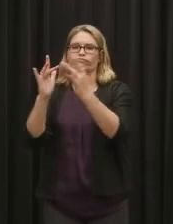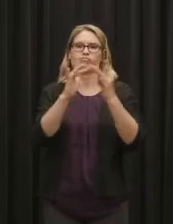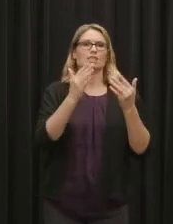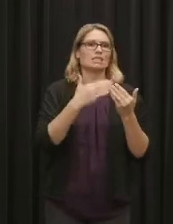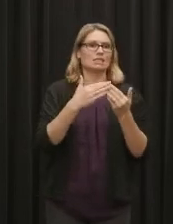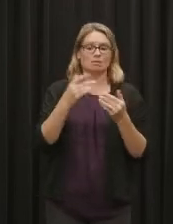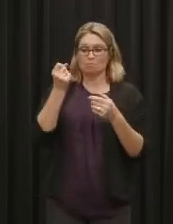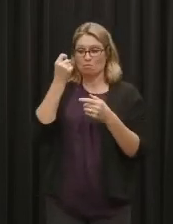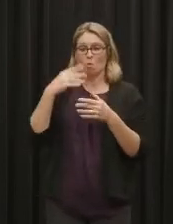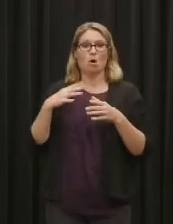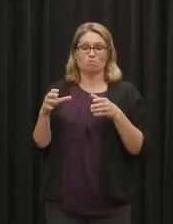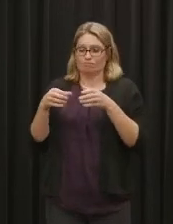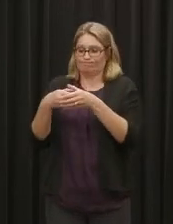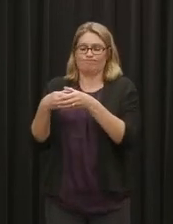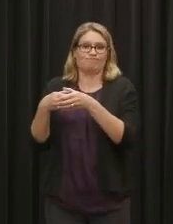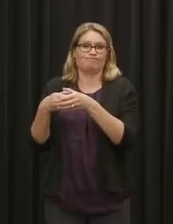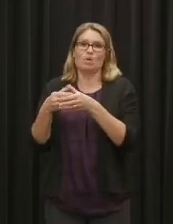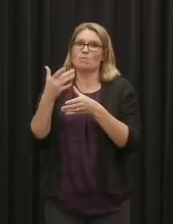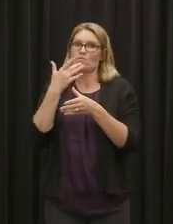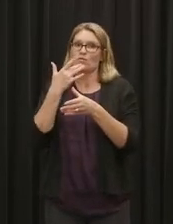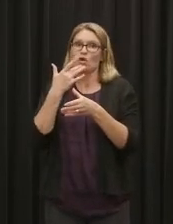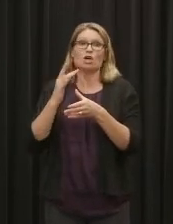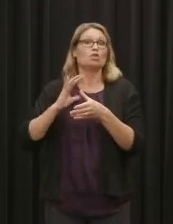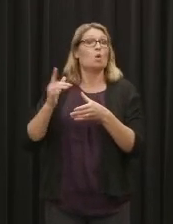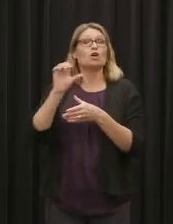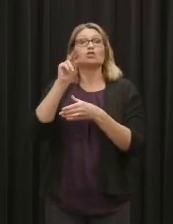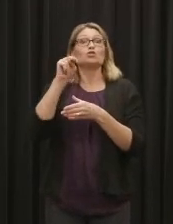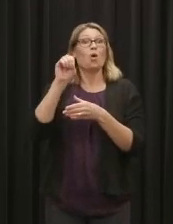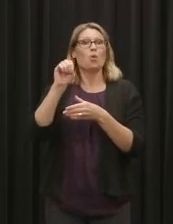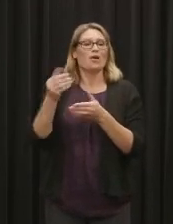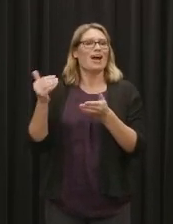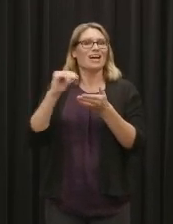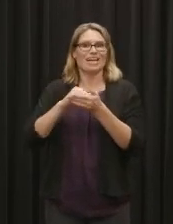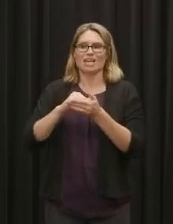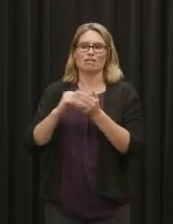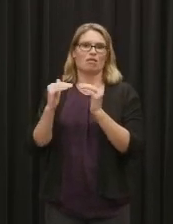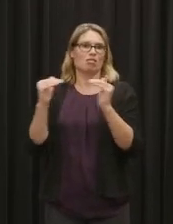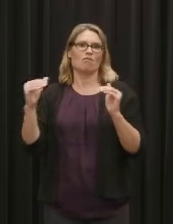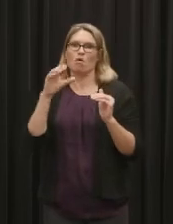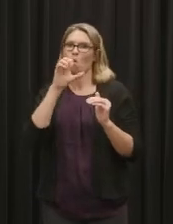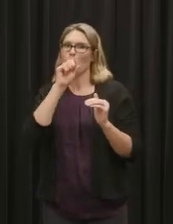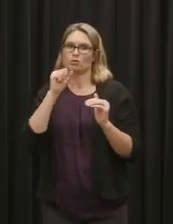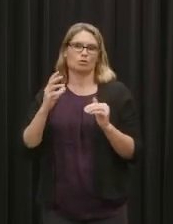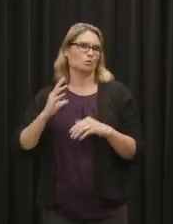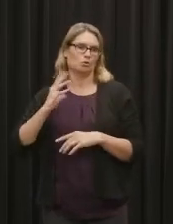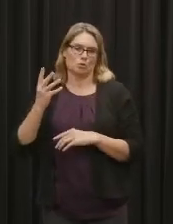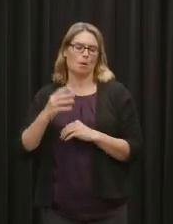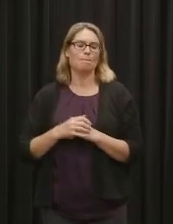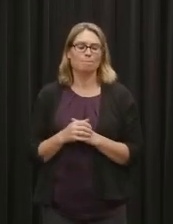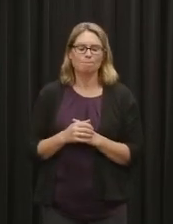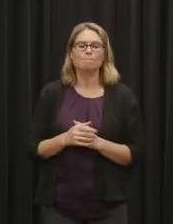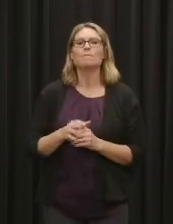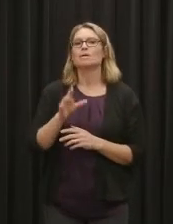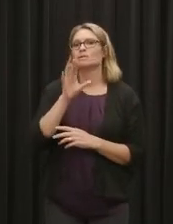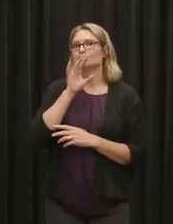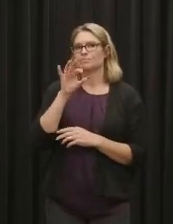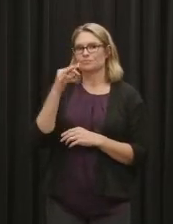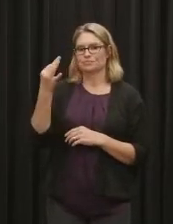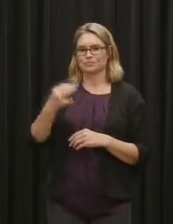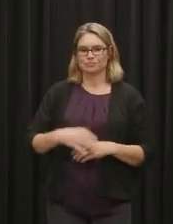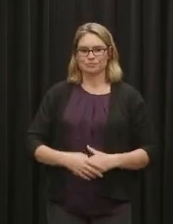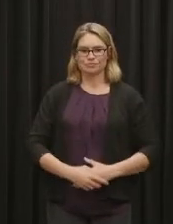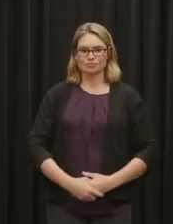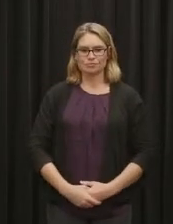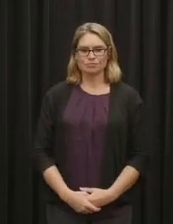as possible, and hopefully prevent zones from going back into orange. Il est cependant très important